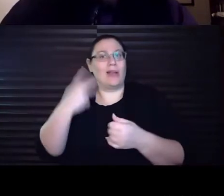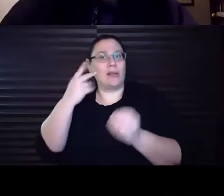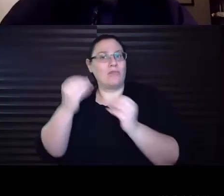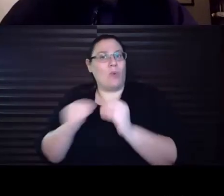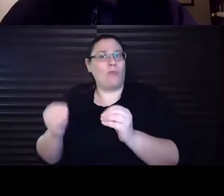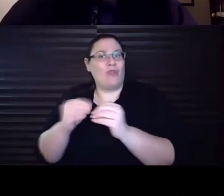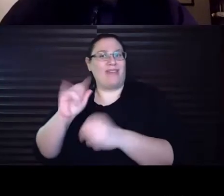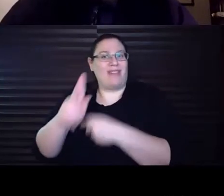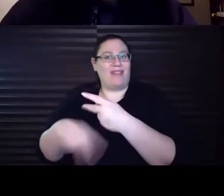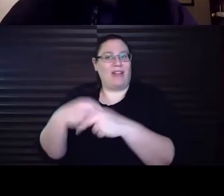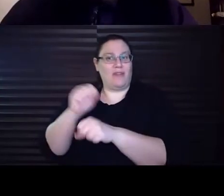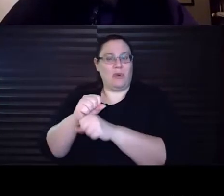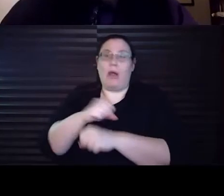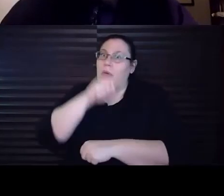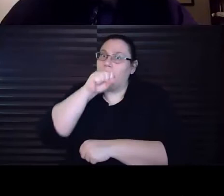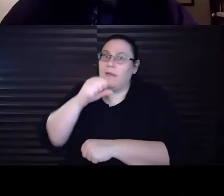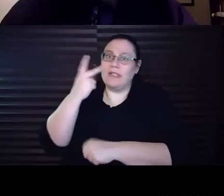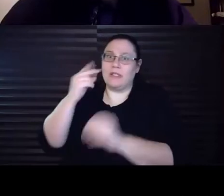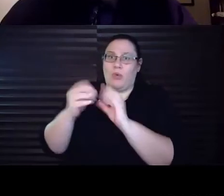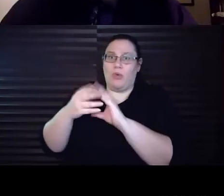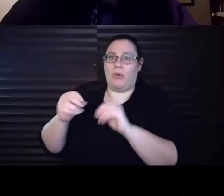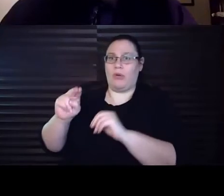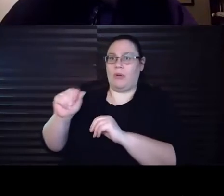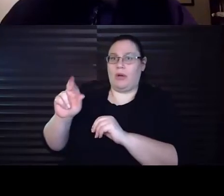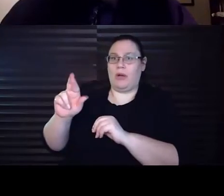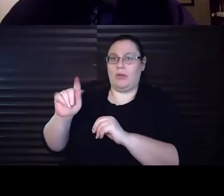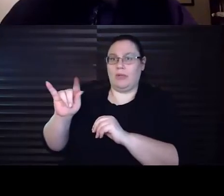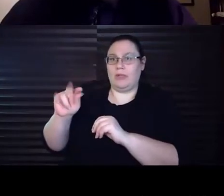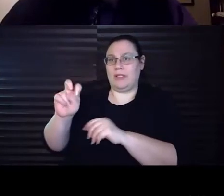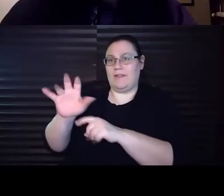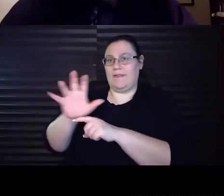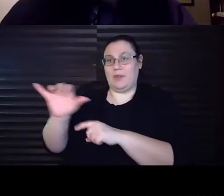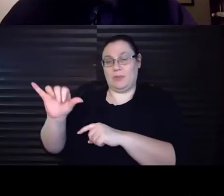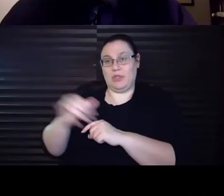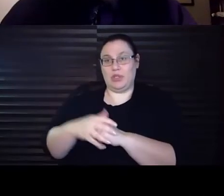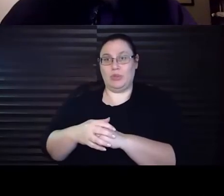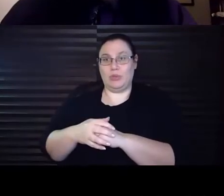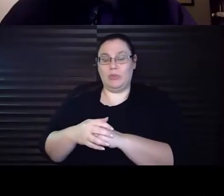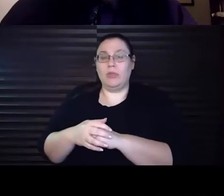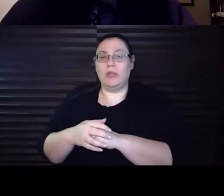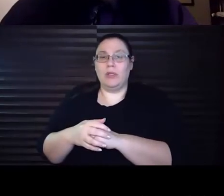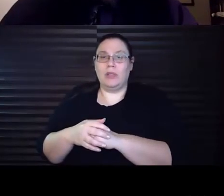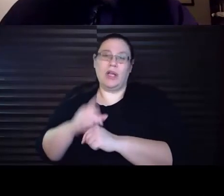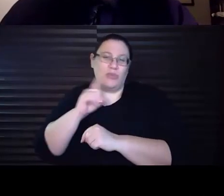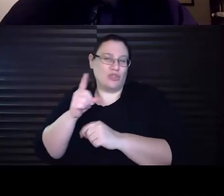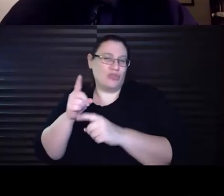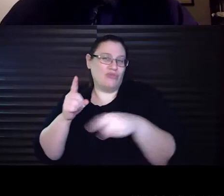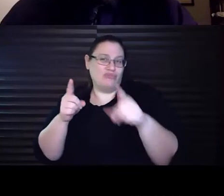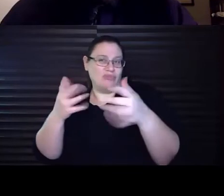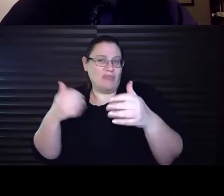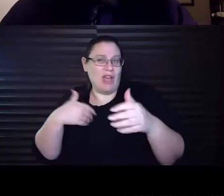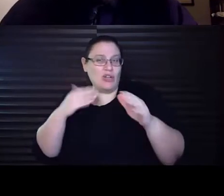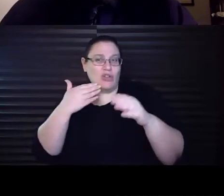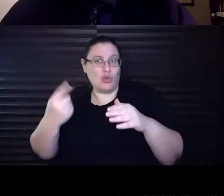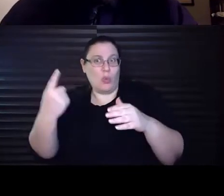work there. I'd love to see some more narrative films too. I'm sure that you've had some good ones in your